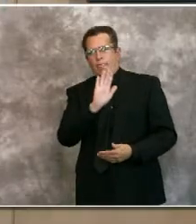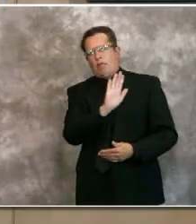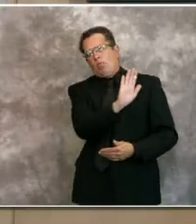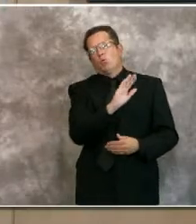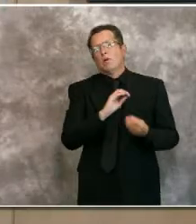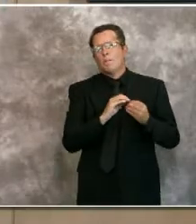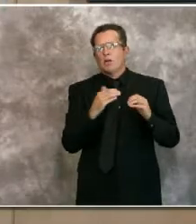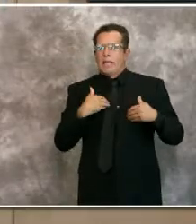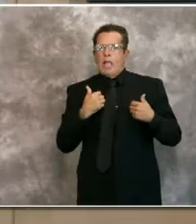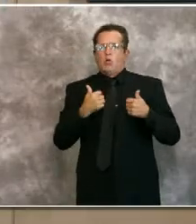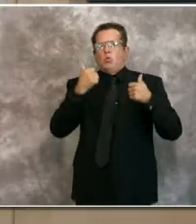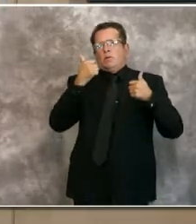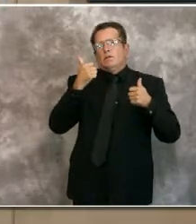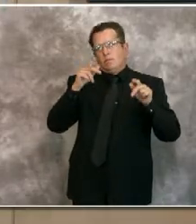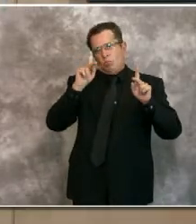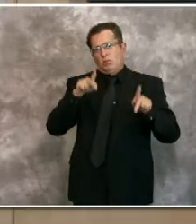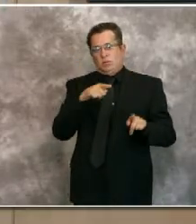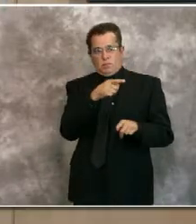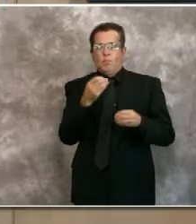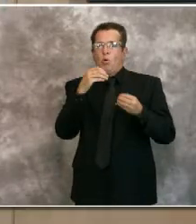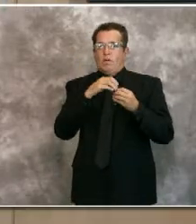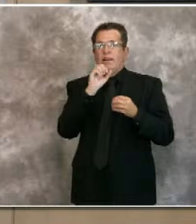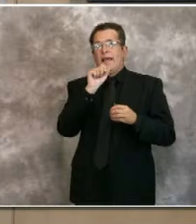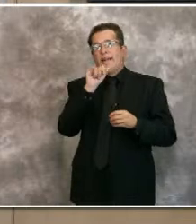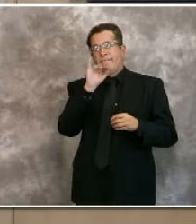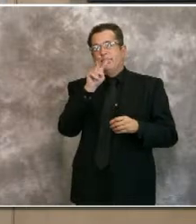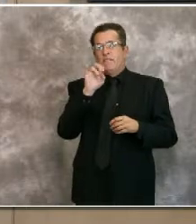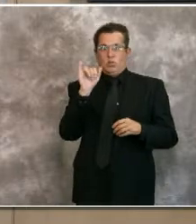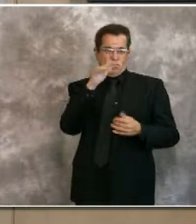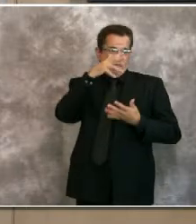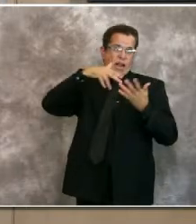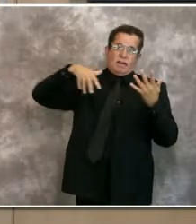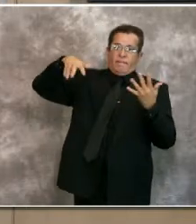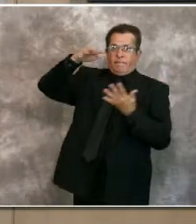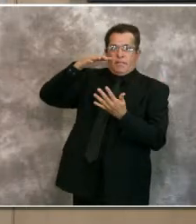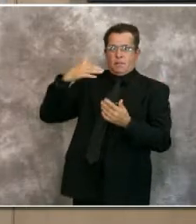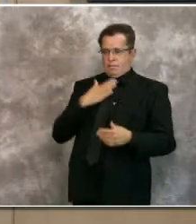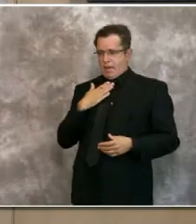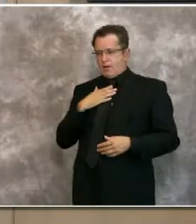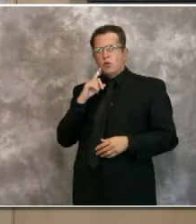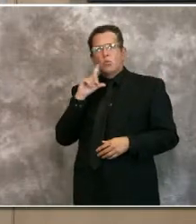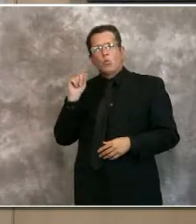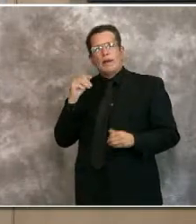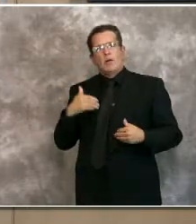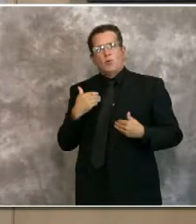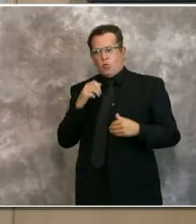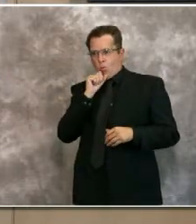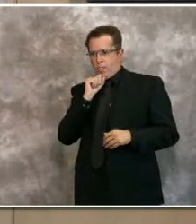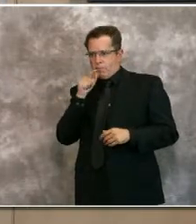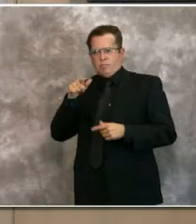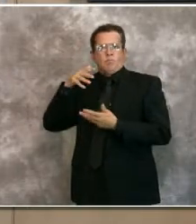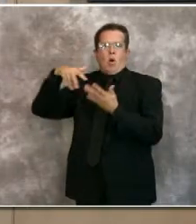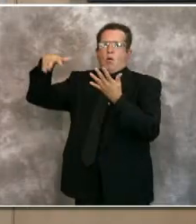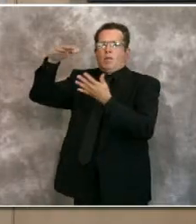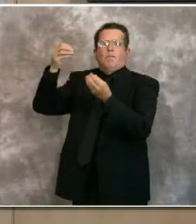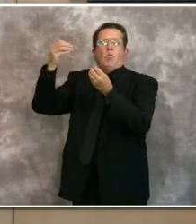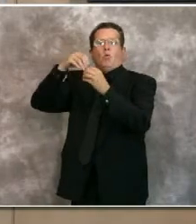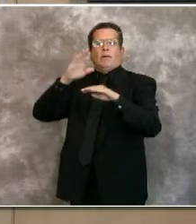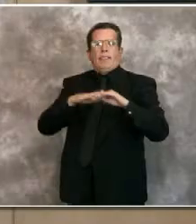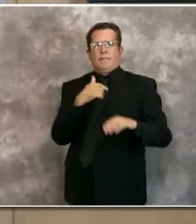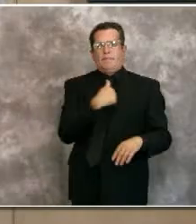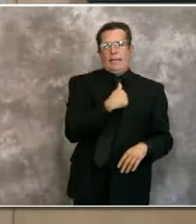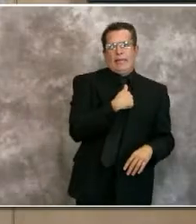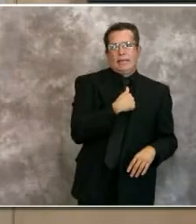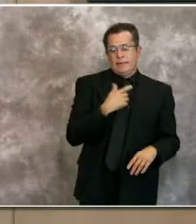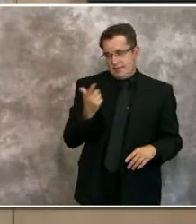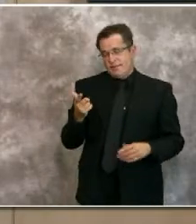And younger people are more active. My 20-year-old gets out a lot more than I do at my age, so I think that they